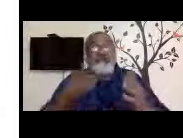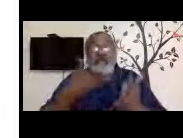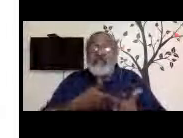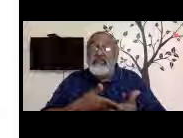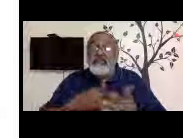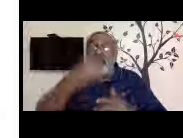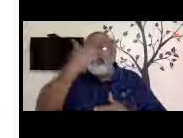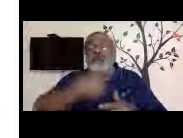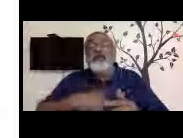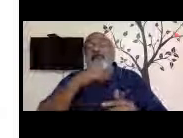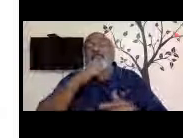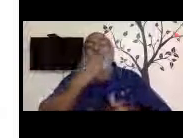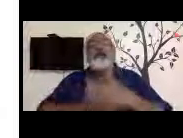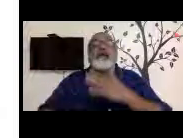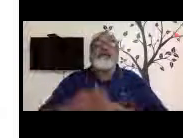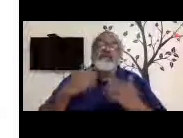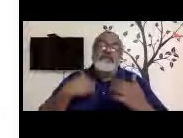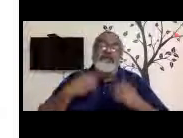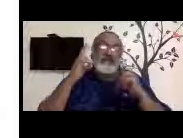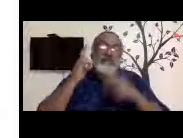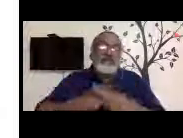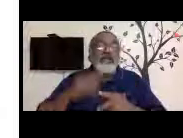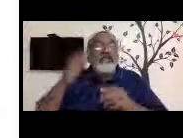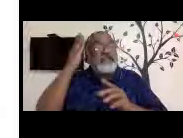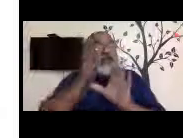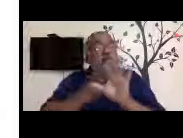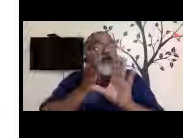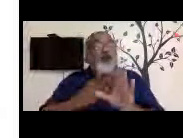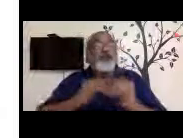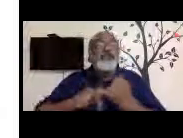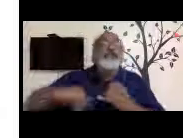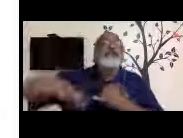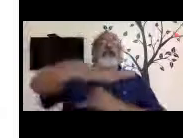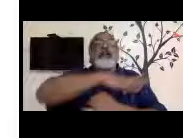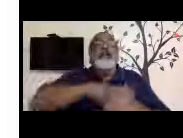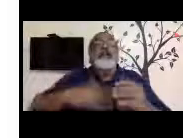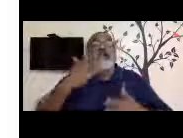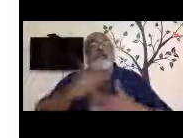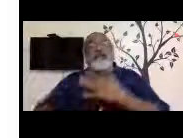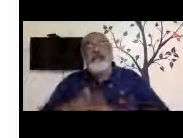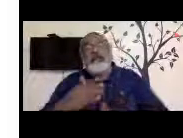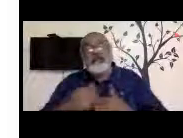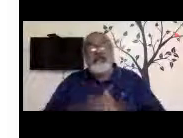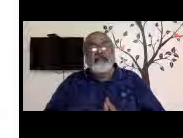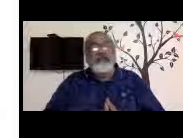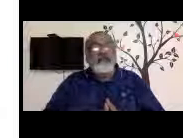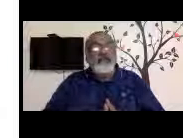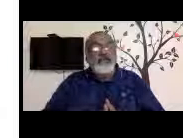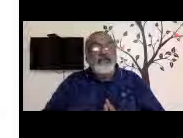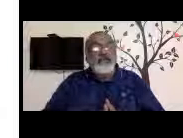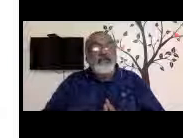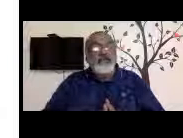person with disability, a person with a psychosocial disability. So mental health therefore refers to